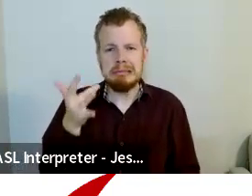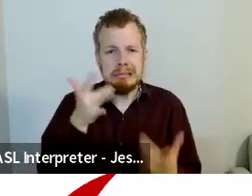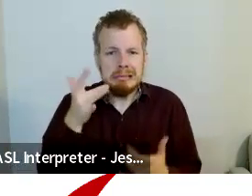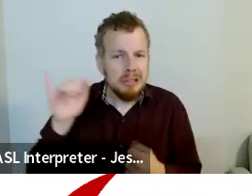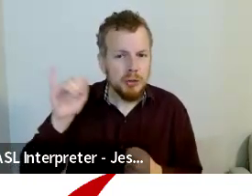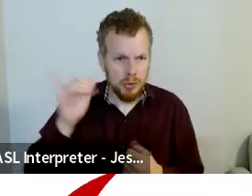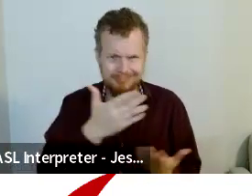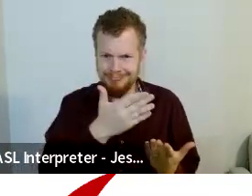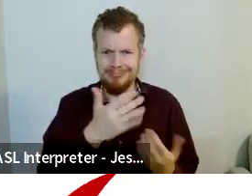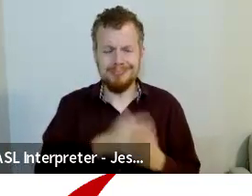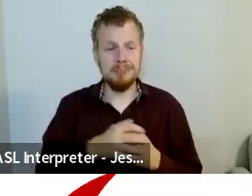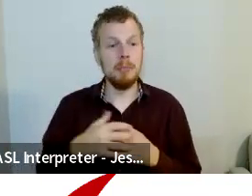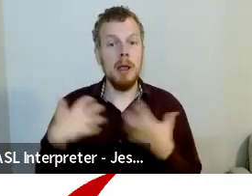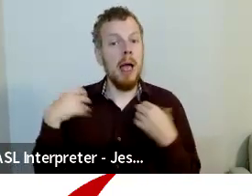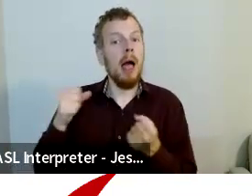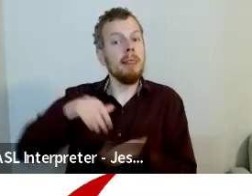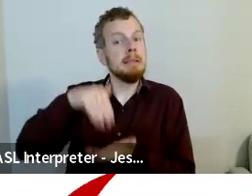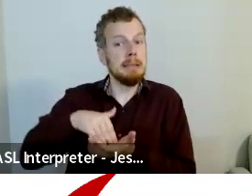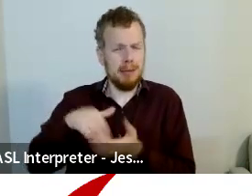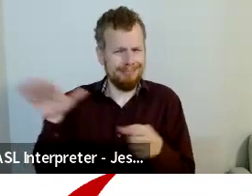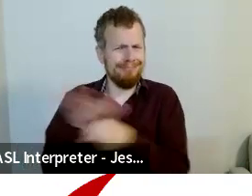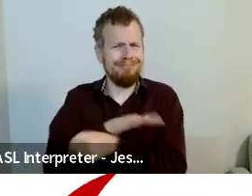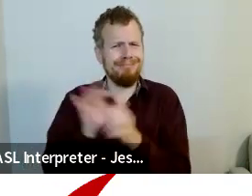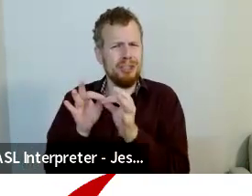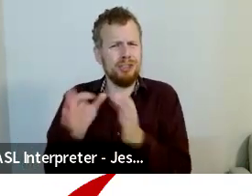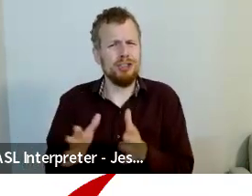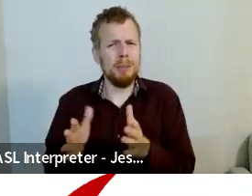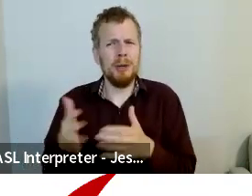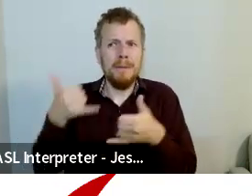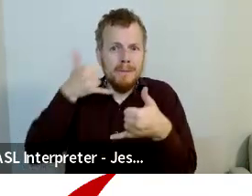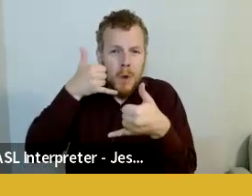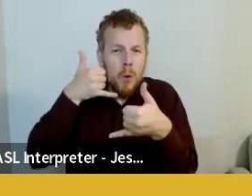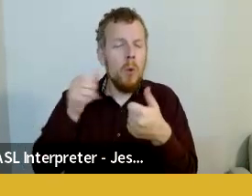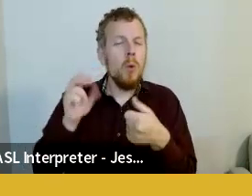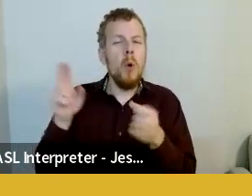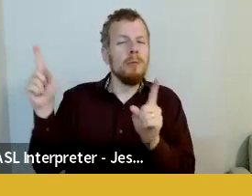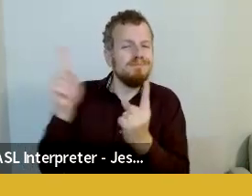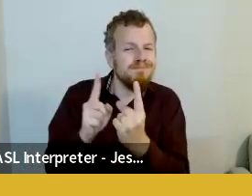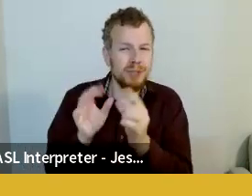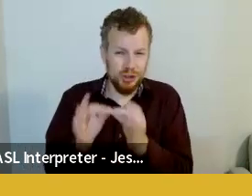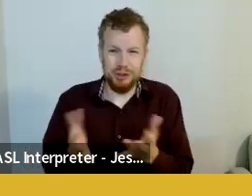centers offer phone interpretation, and some have in-person help too.